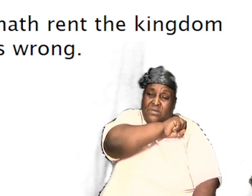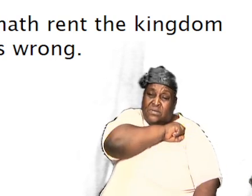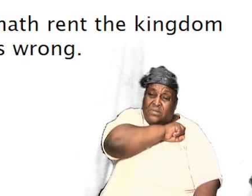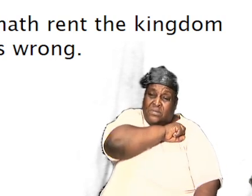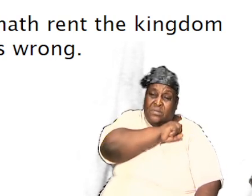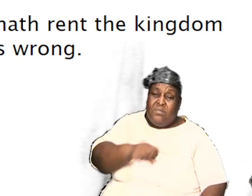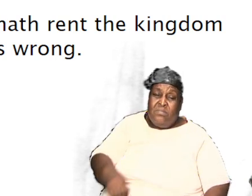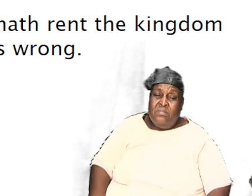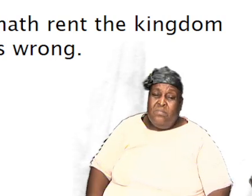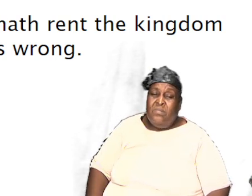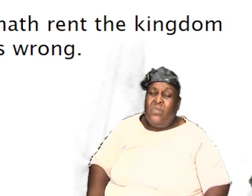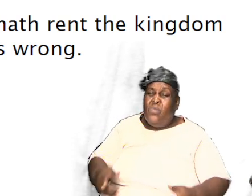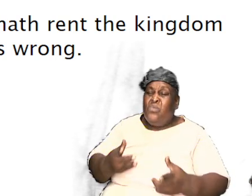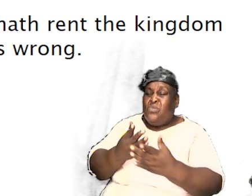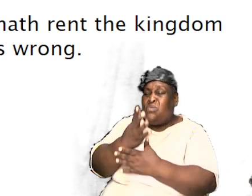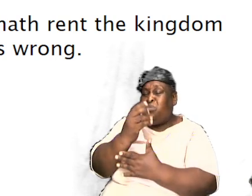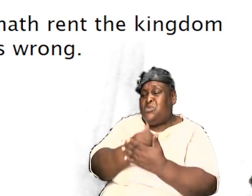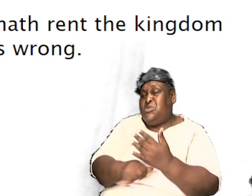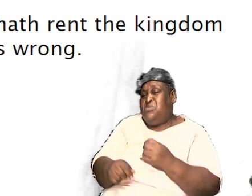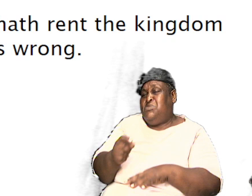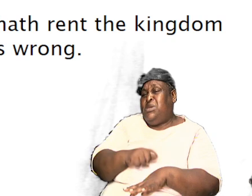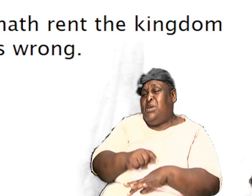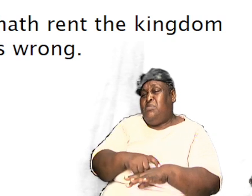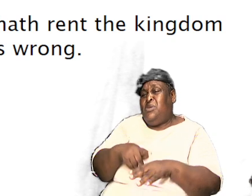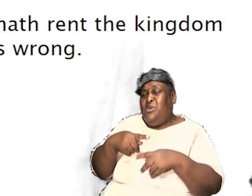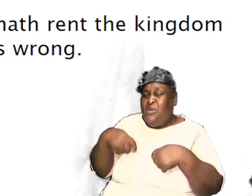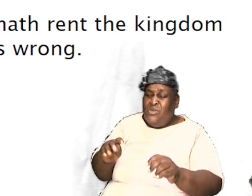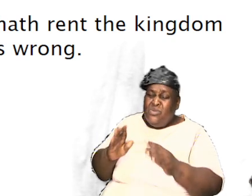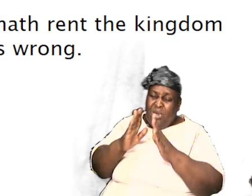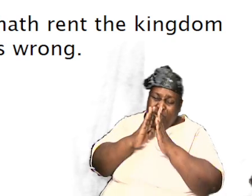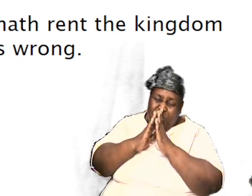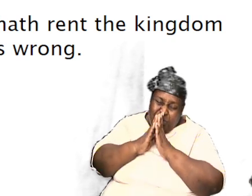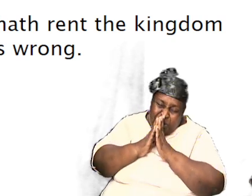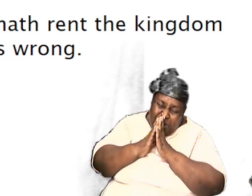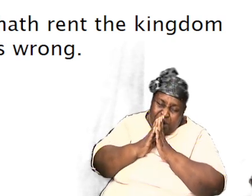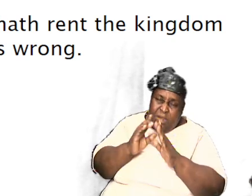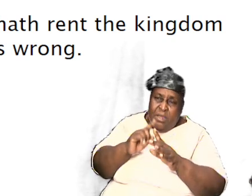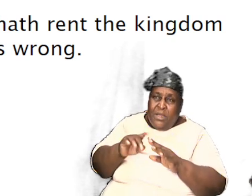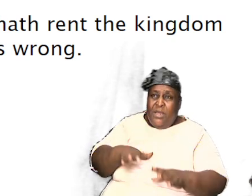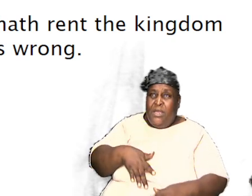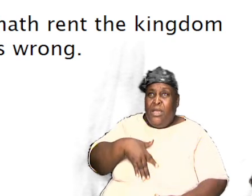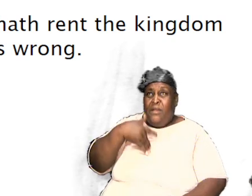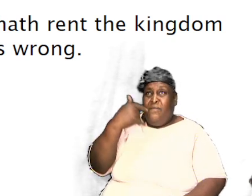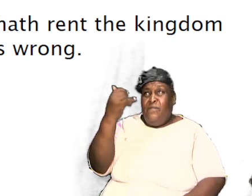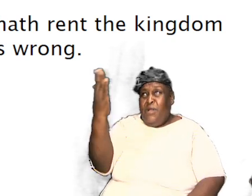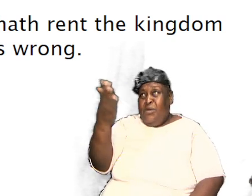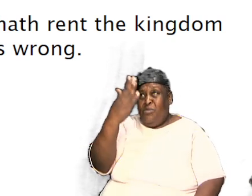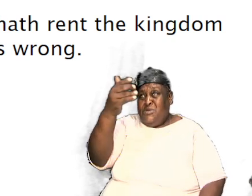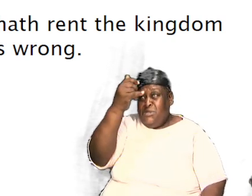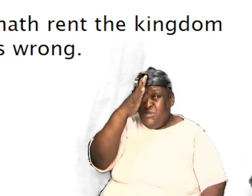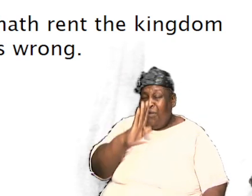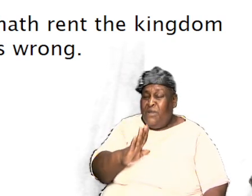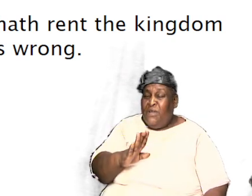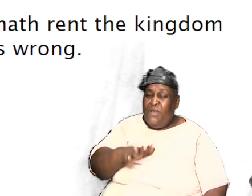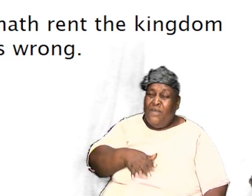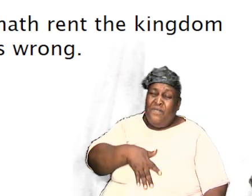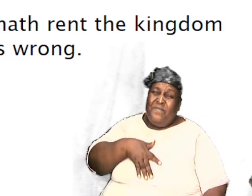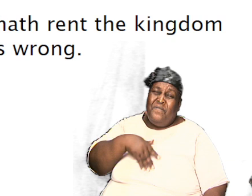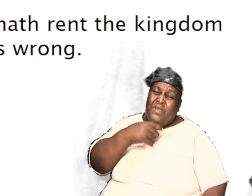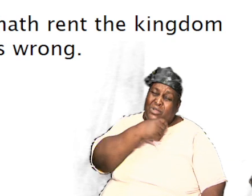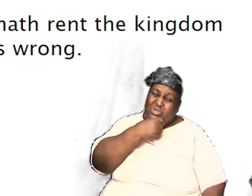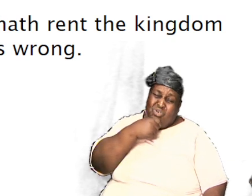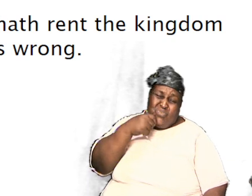You have to go through some time of year, you're trying to pray, you can't feel, you can't feel the presence of God. You feel dry, you